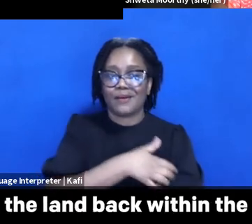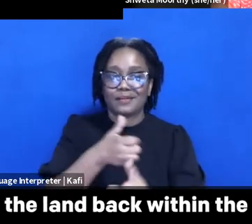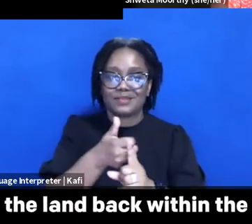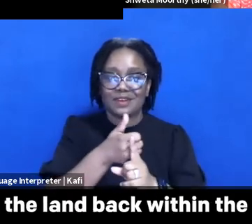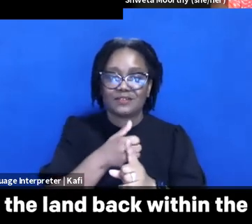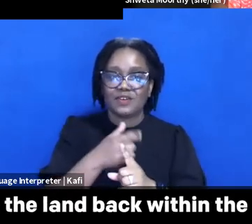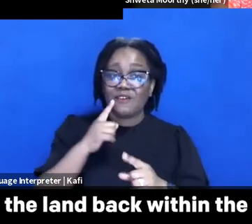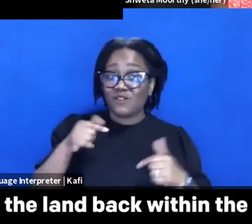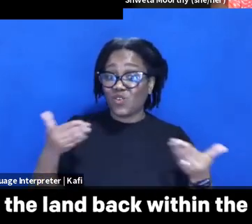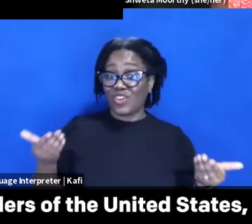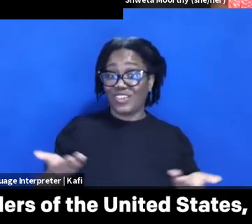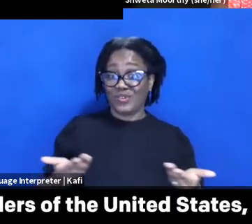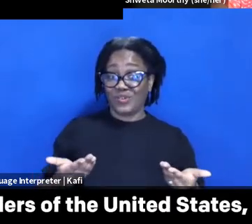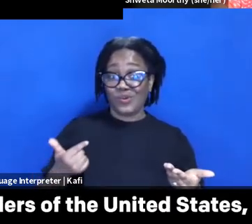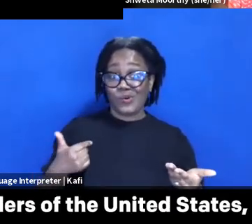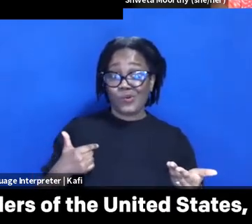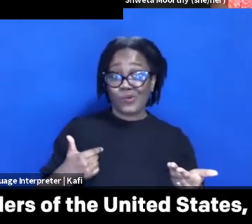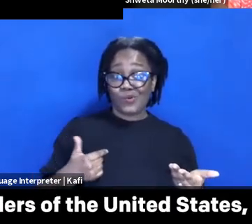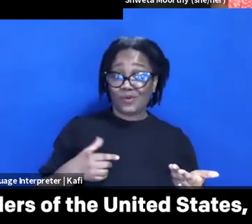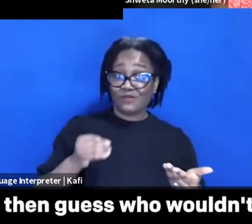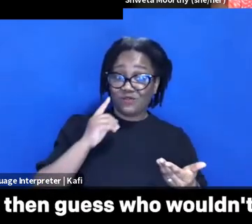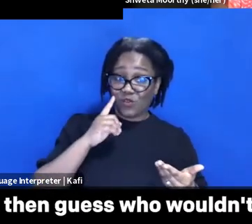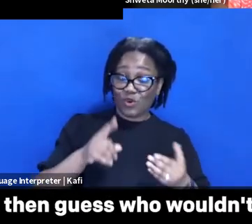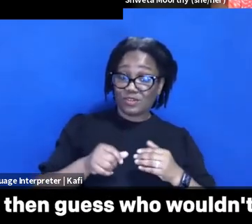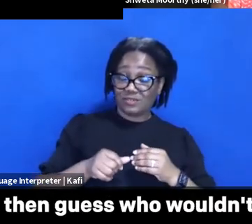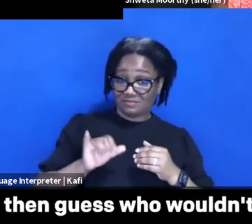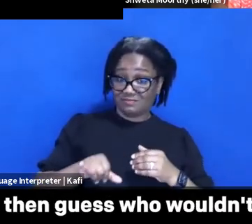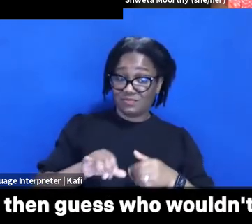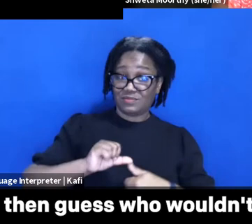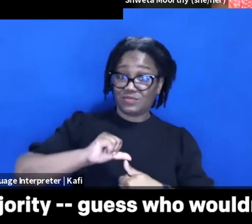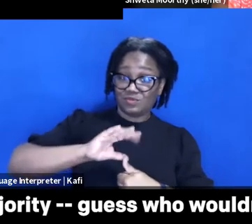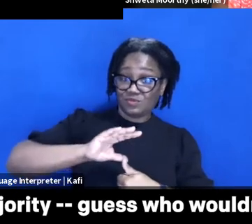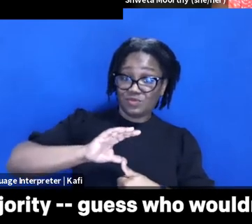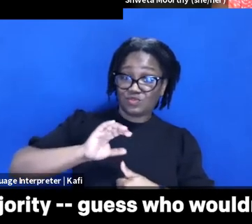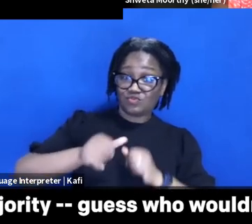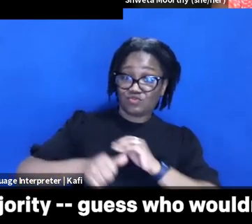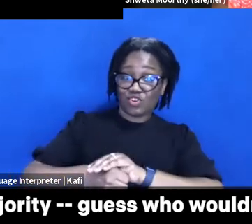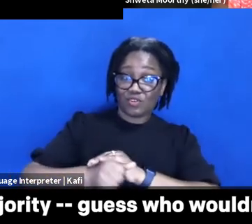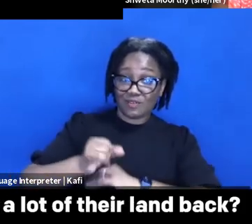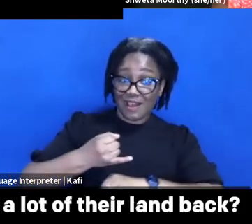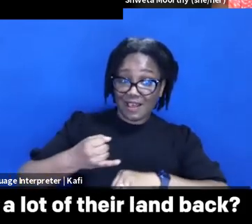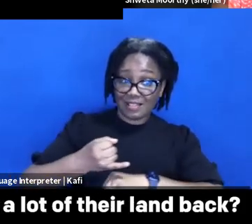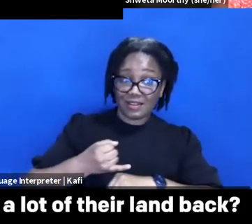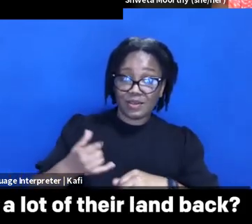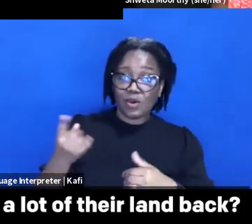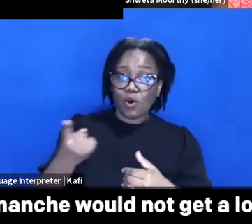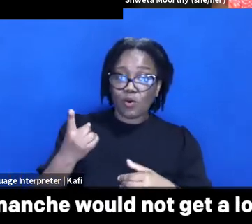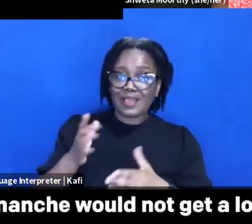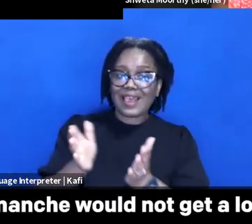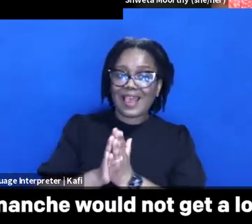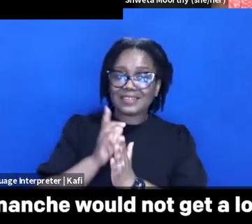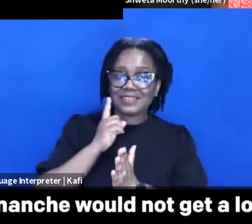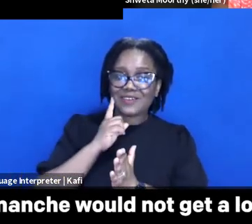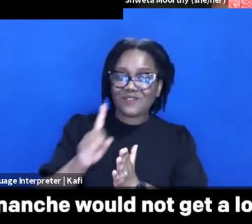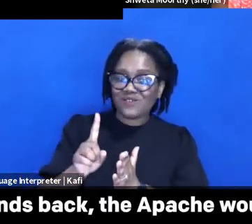for only the land back within the borders of the United States, because then guess who wouldn't get guess who wouldn't get a lot of their land back? The